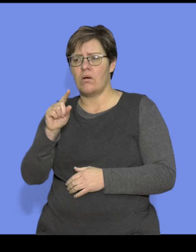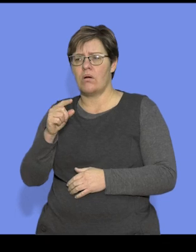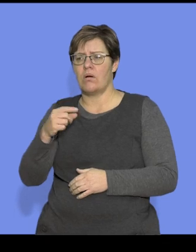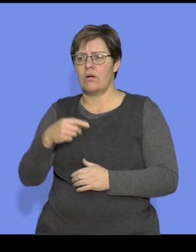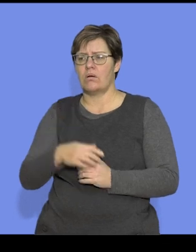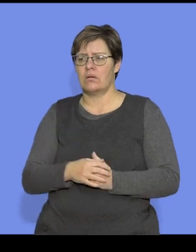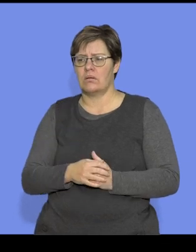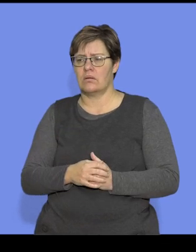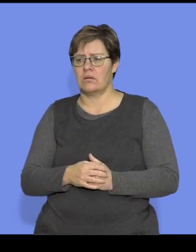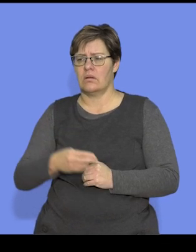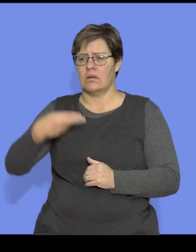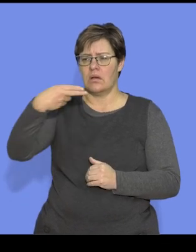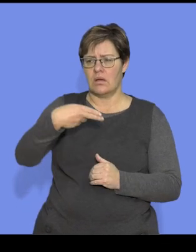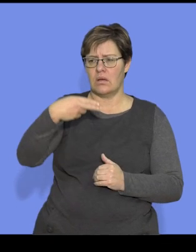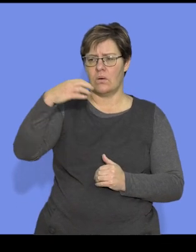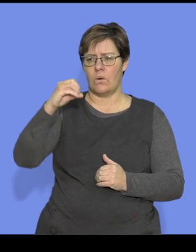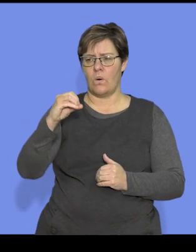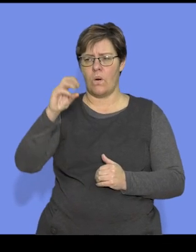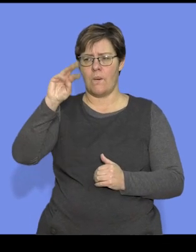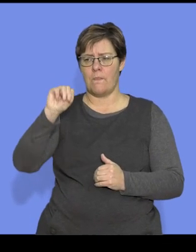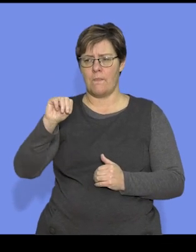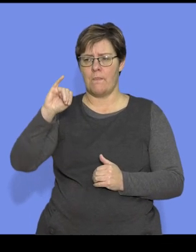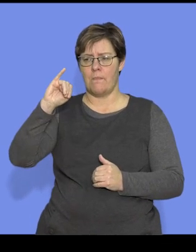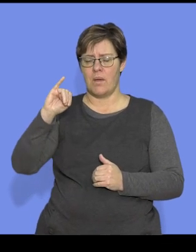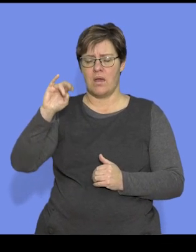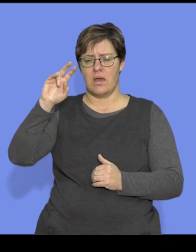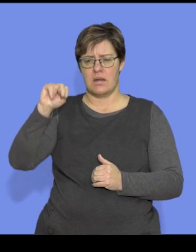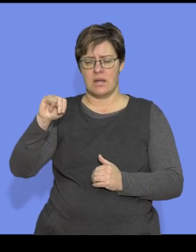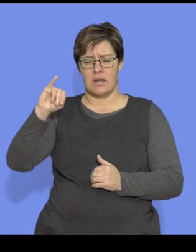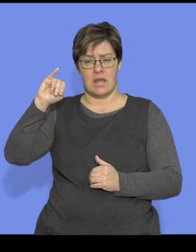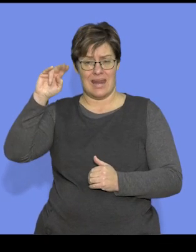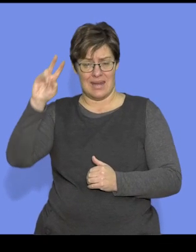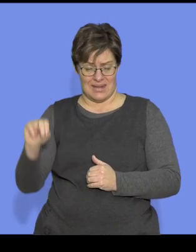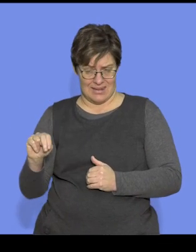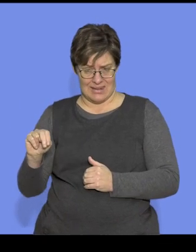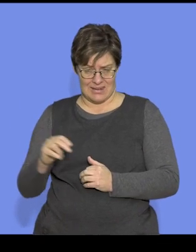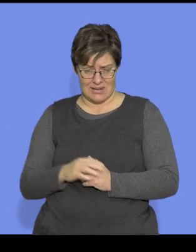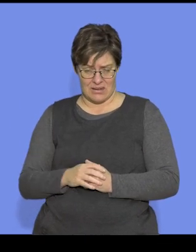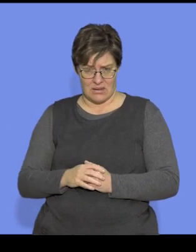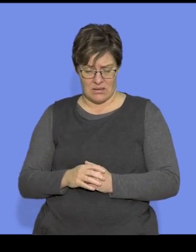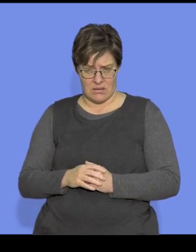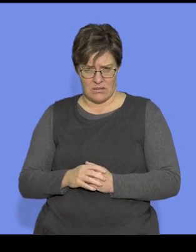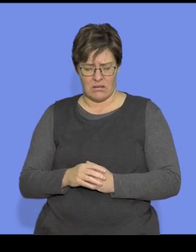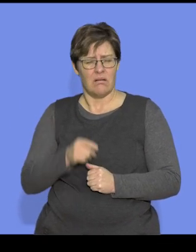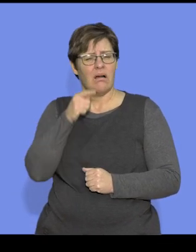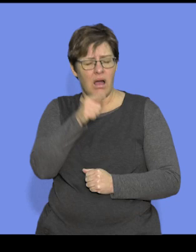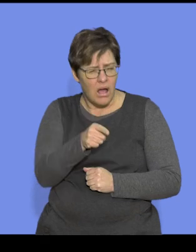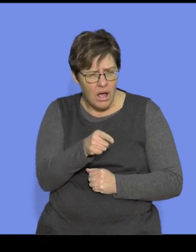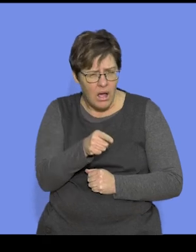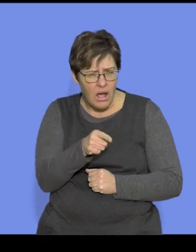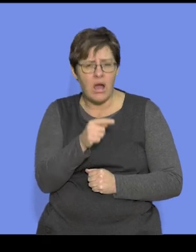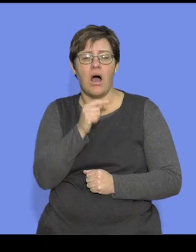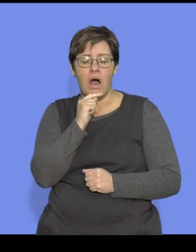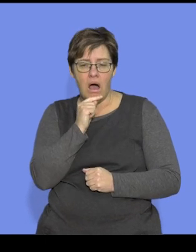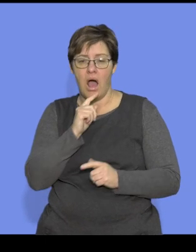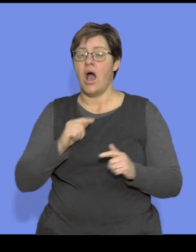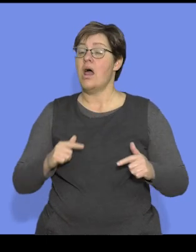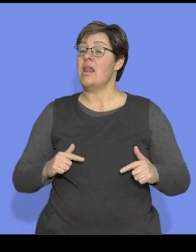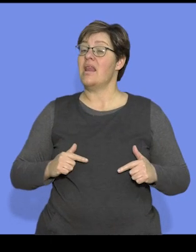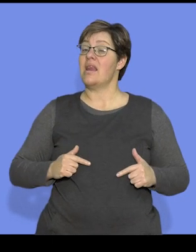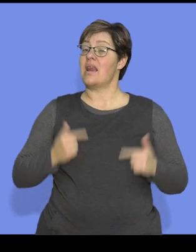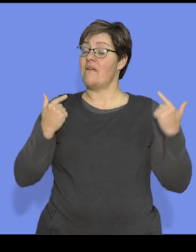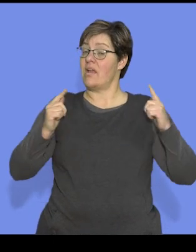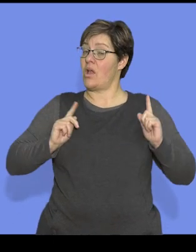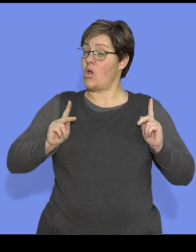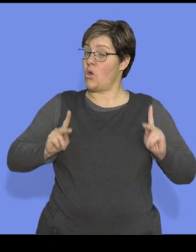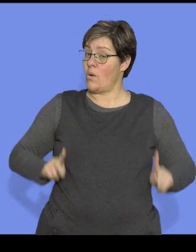the hominins. And what were the hominins? They all the living humans, that's